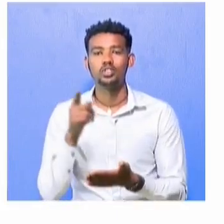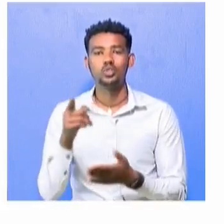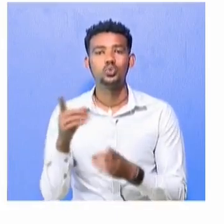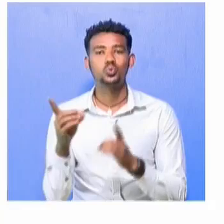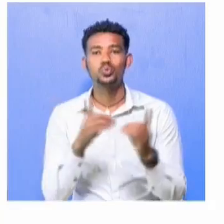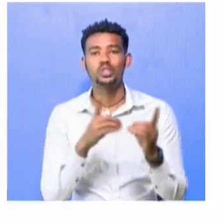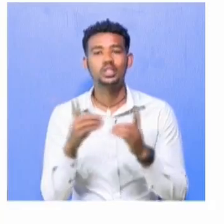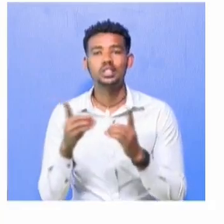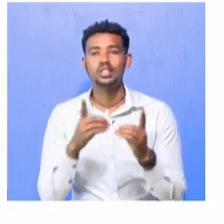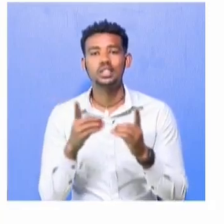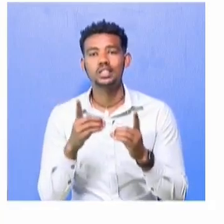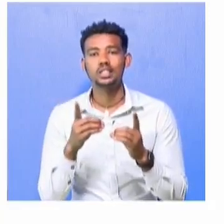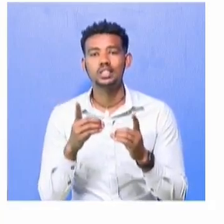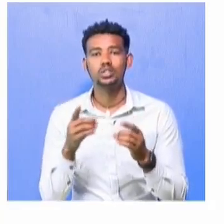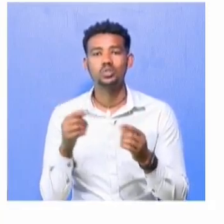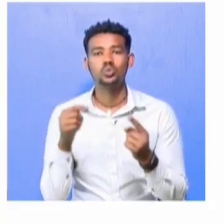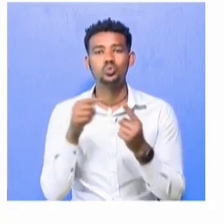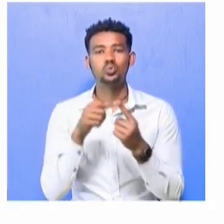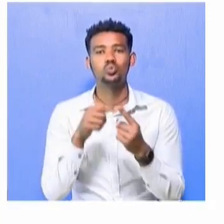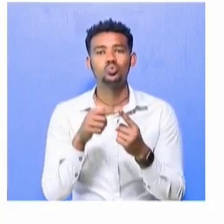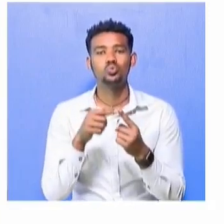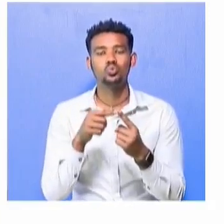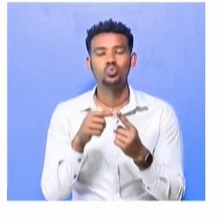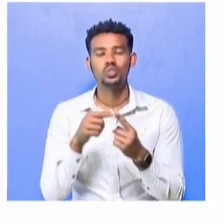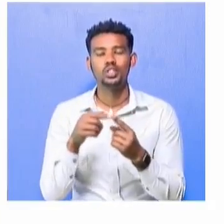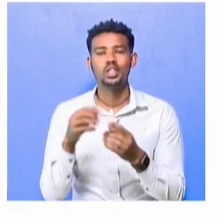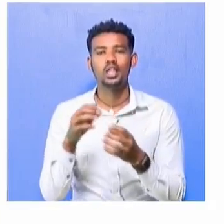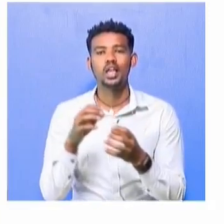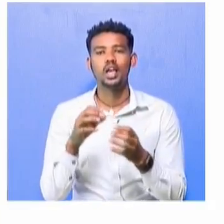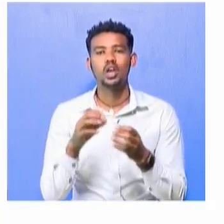to the community.